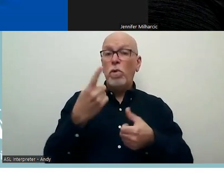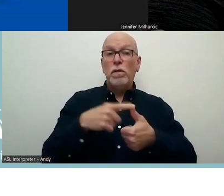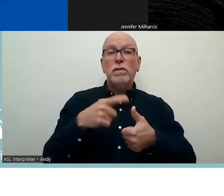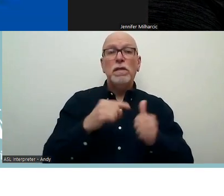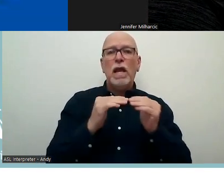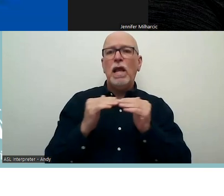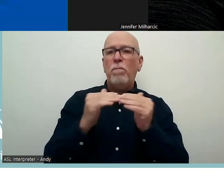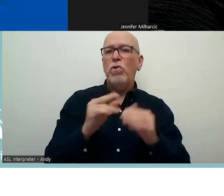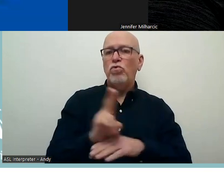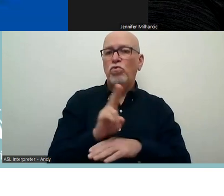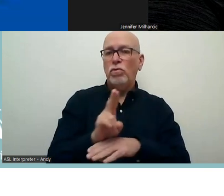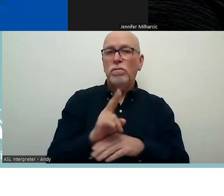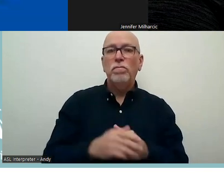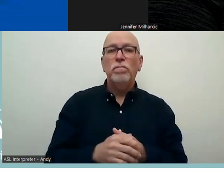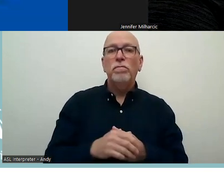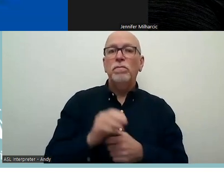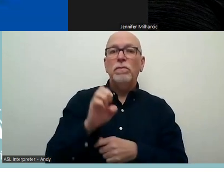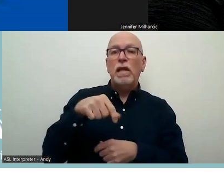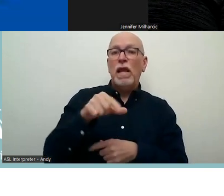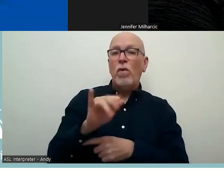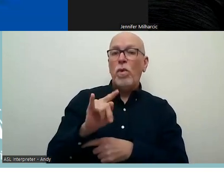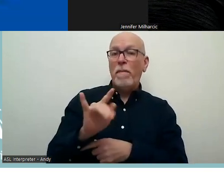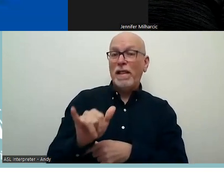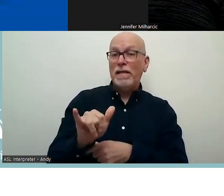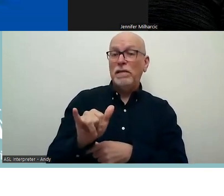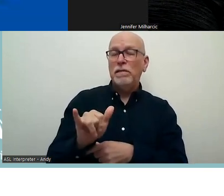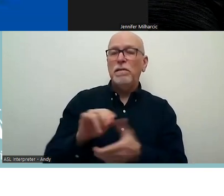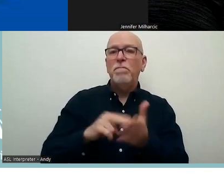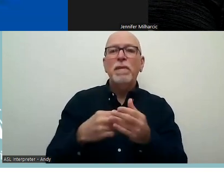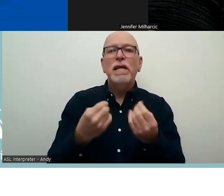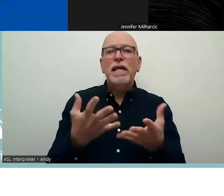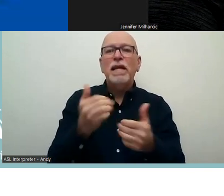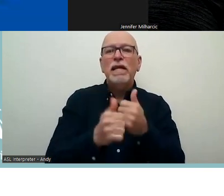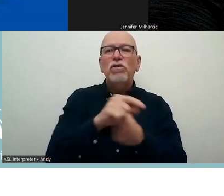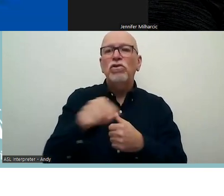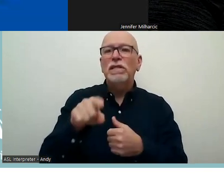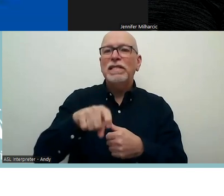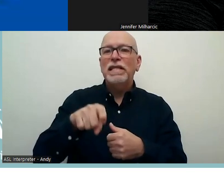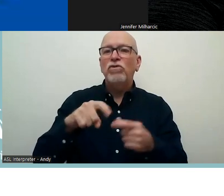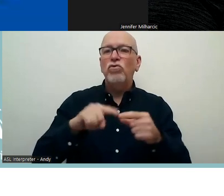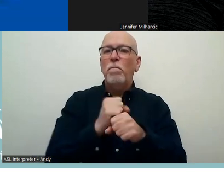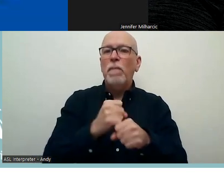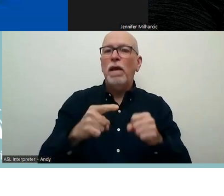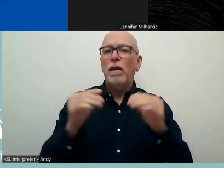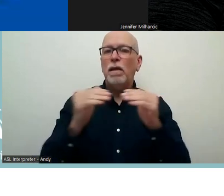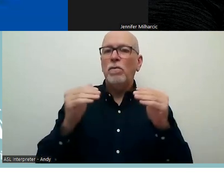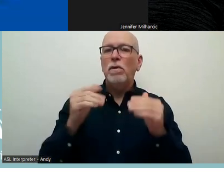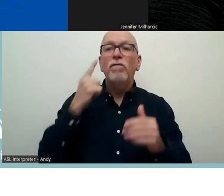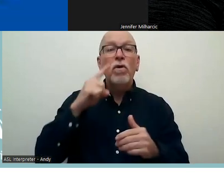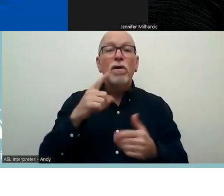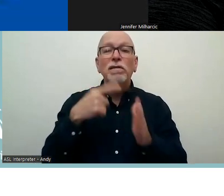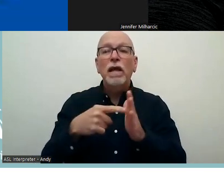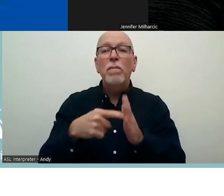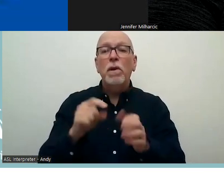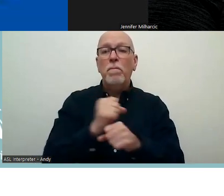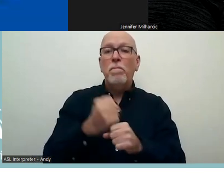use equitability is giving each individual what is needed for equality in other words making an